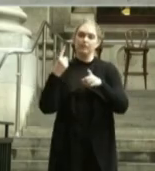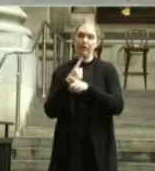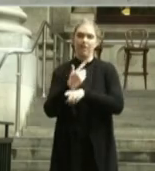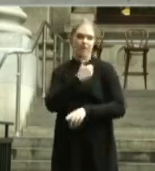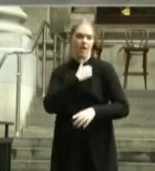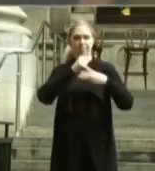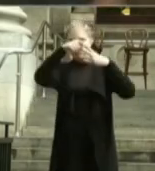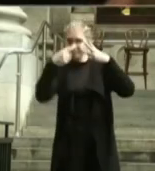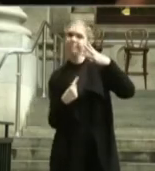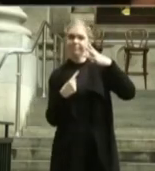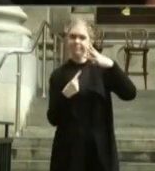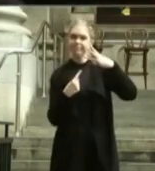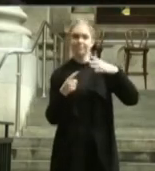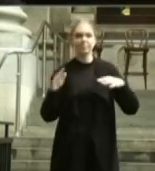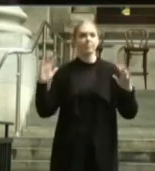Heart.